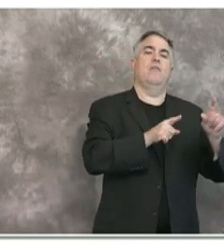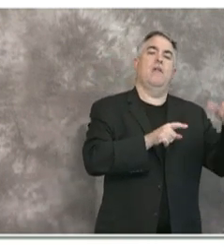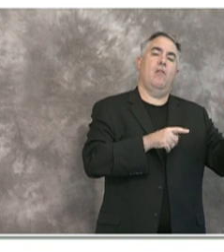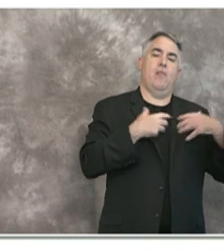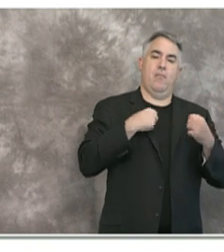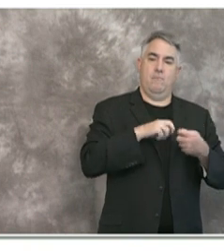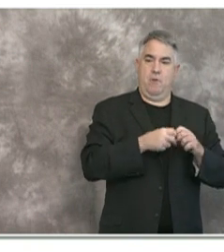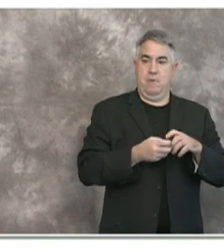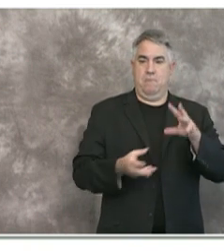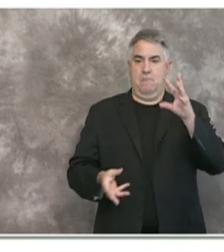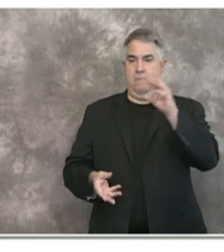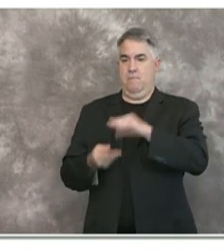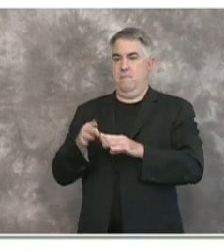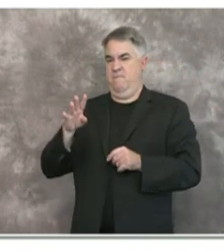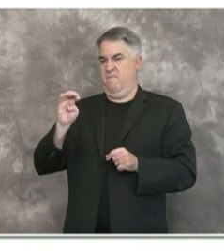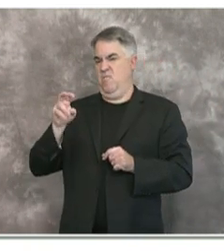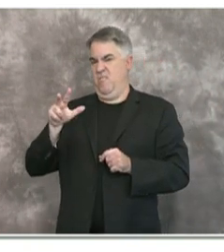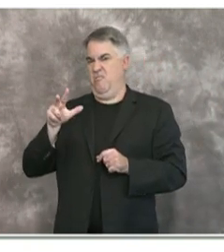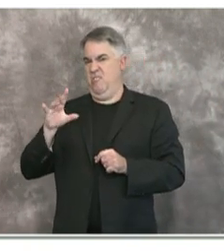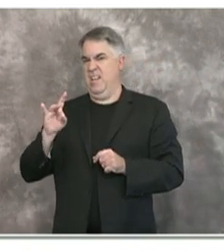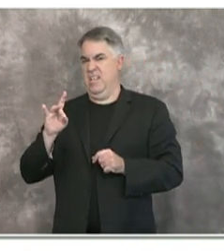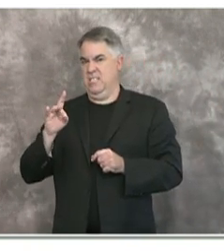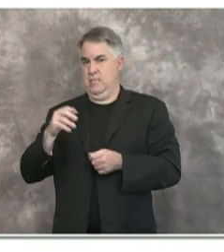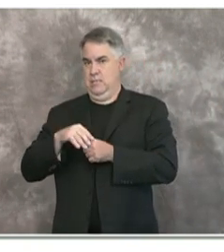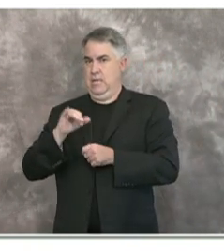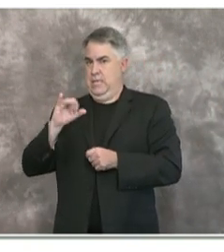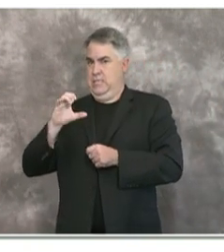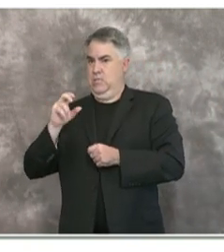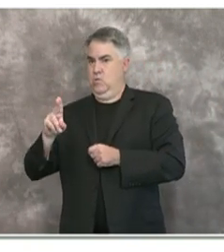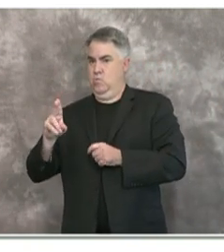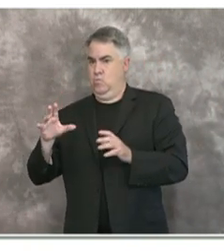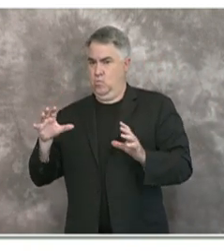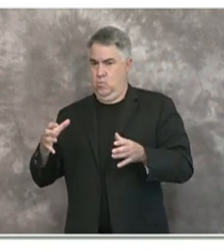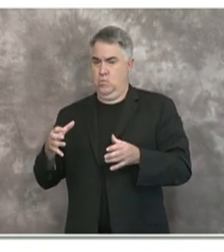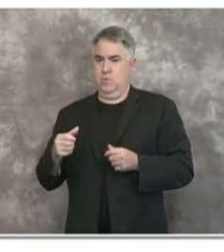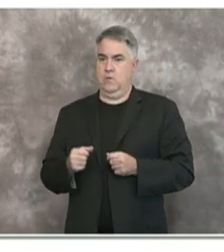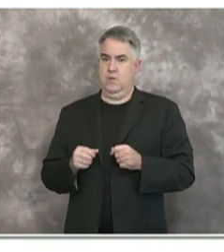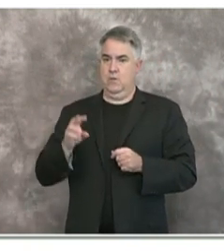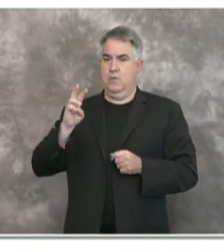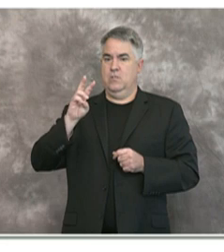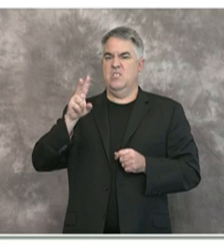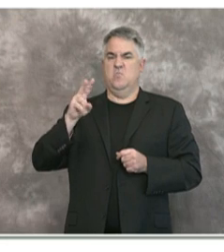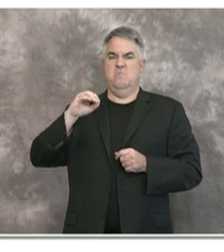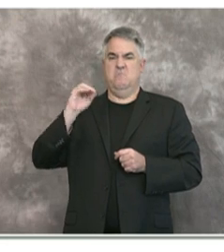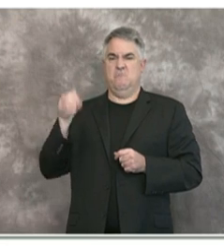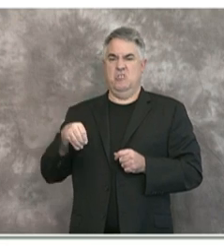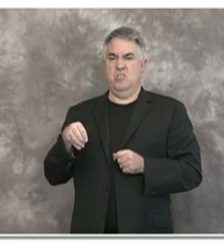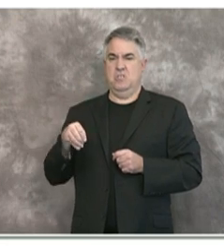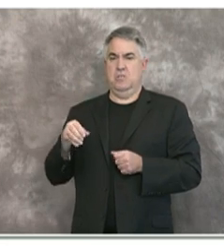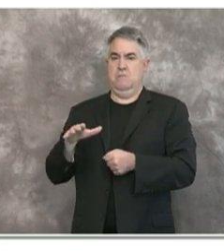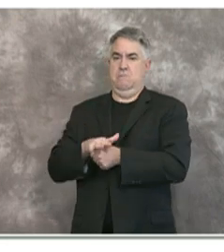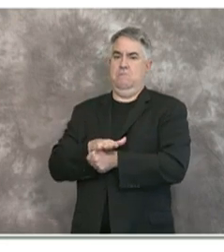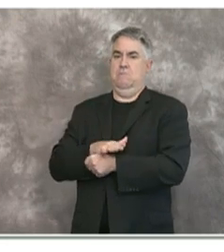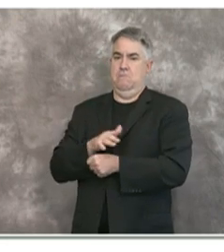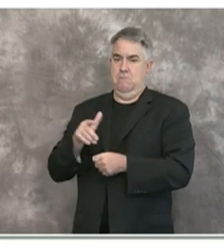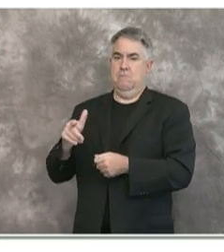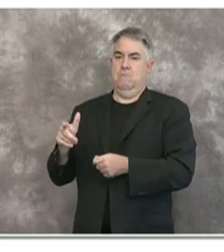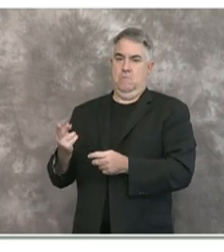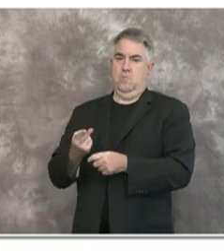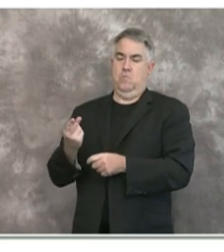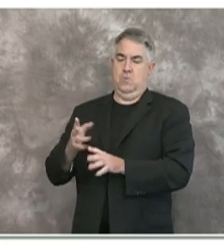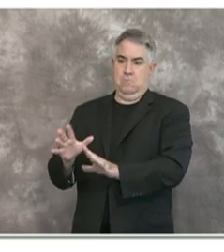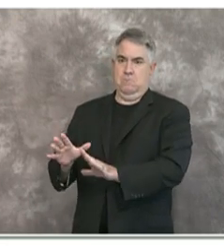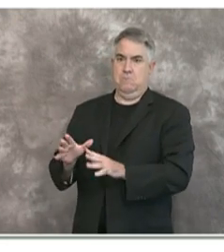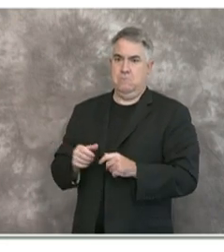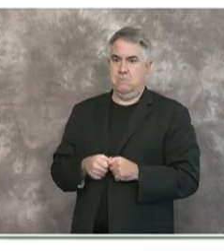total of 438, and that puts us at 62% of current ICU bed capacity presently being utilized. So our apologies